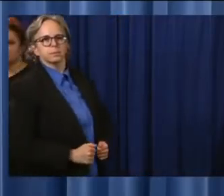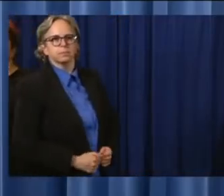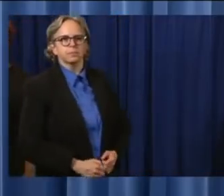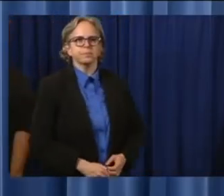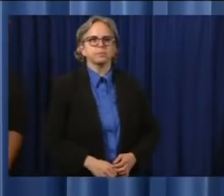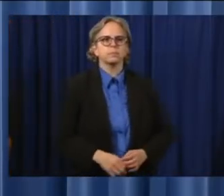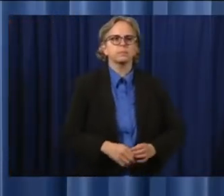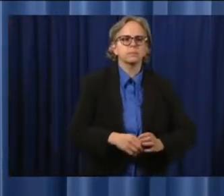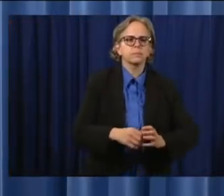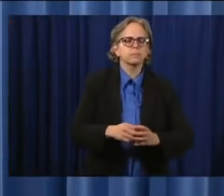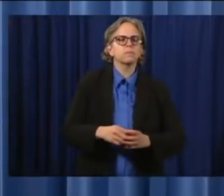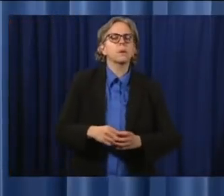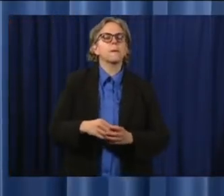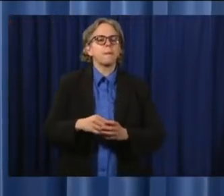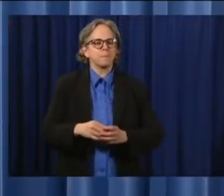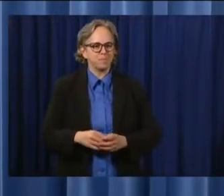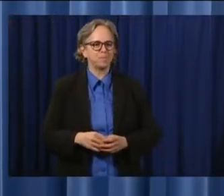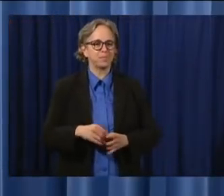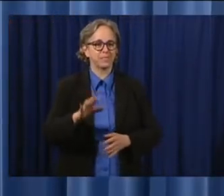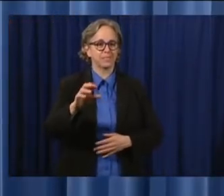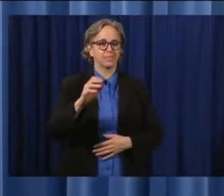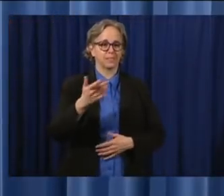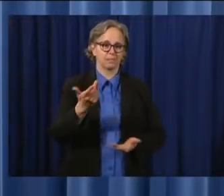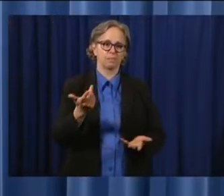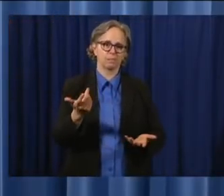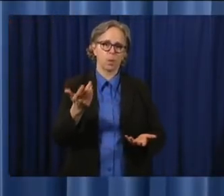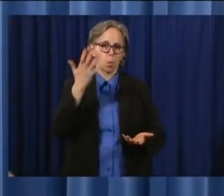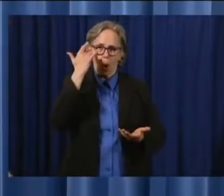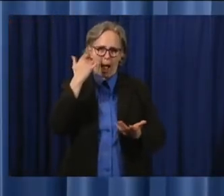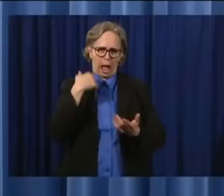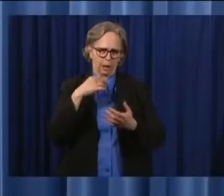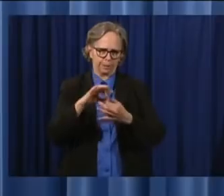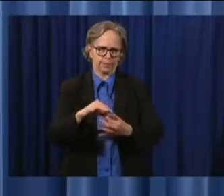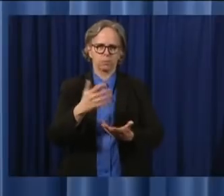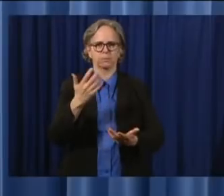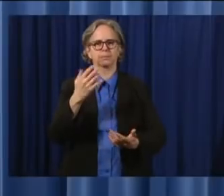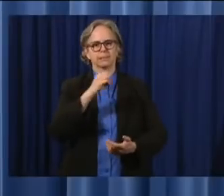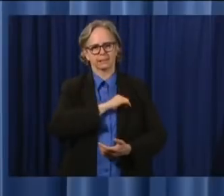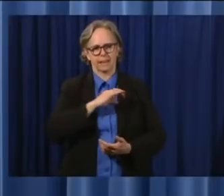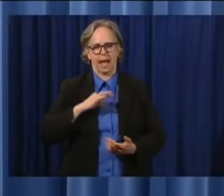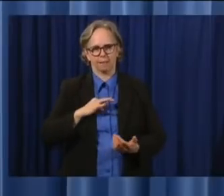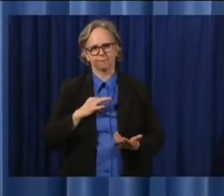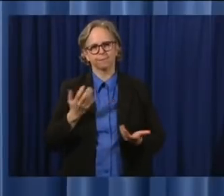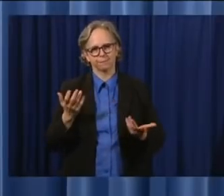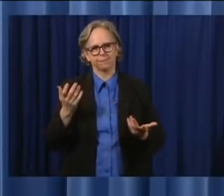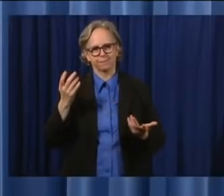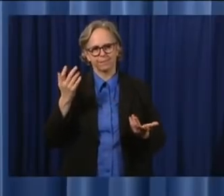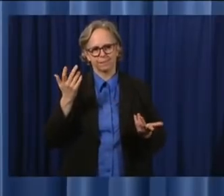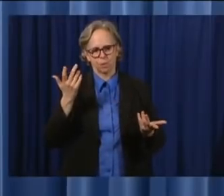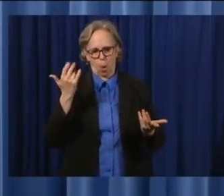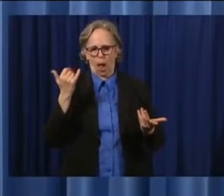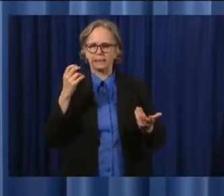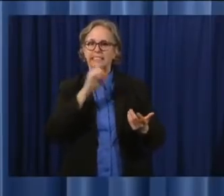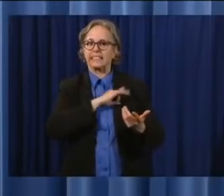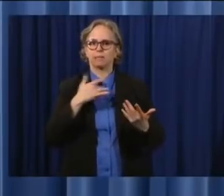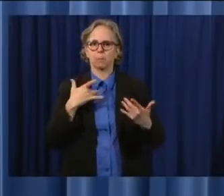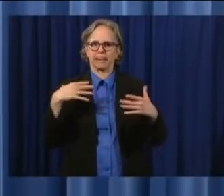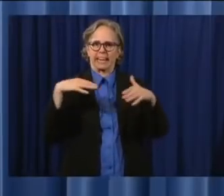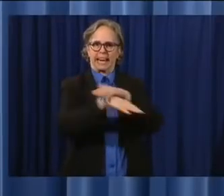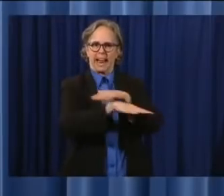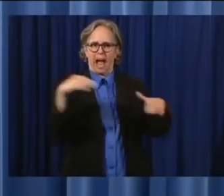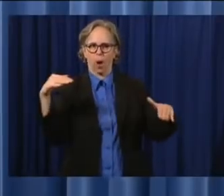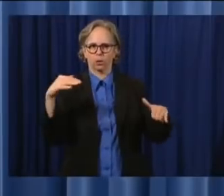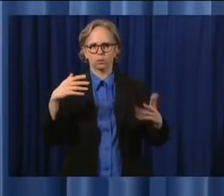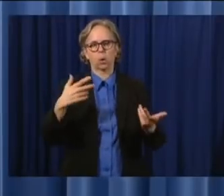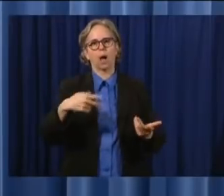Well, the staff are obviously the individuals who are coming into the nursing home, and they're the ones who, you can't get into